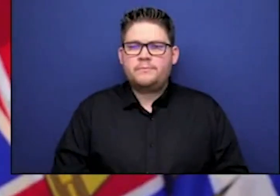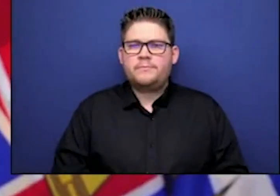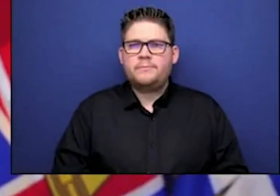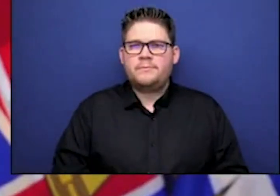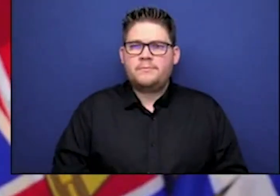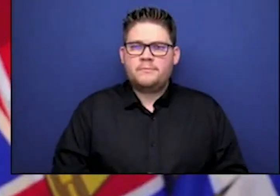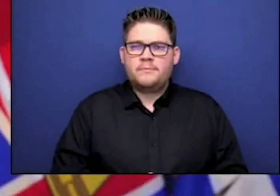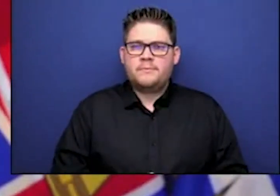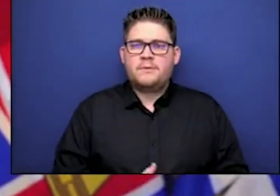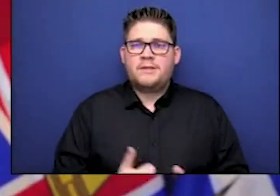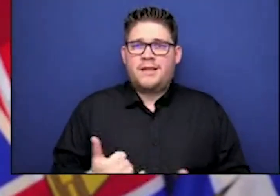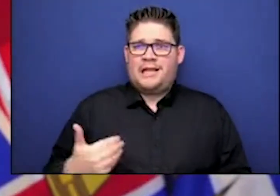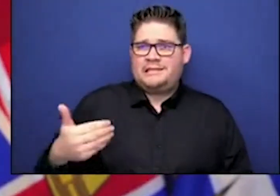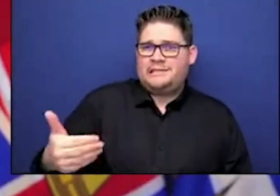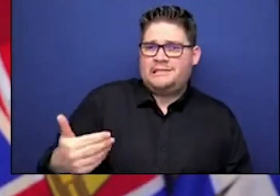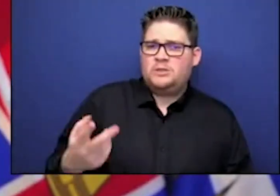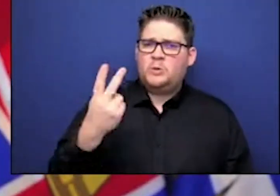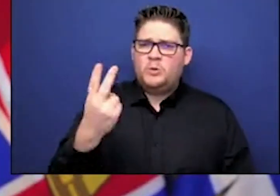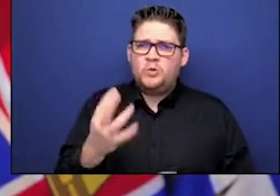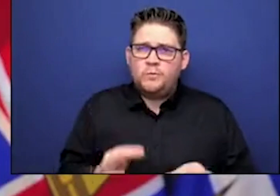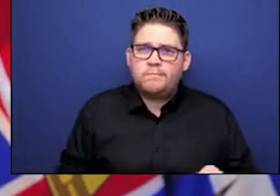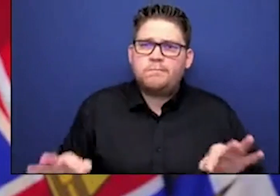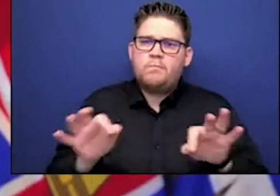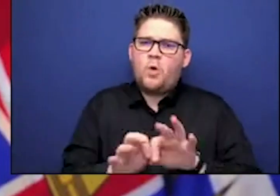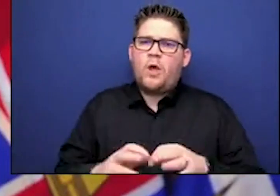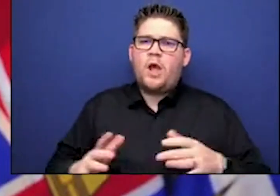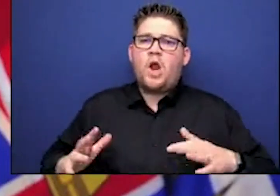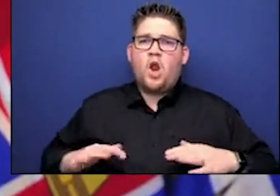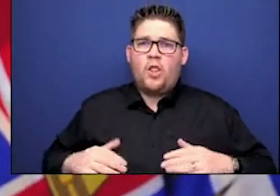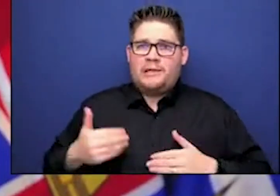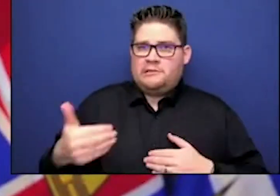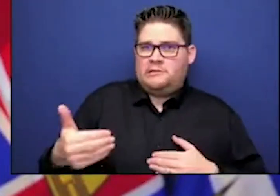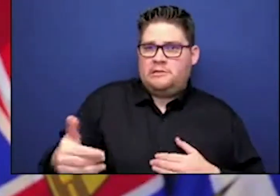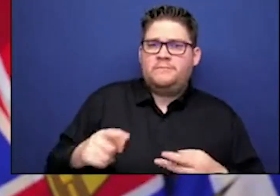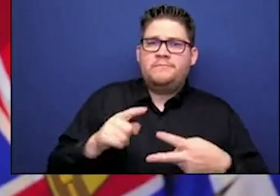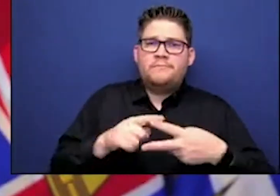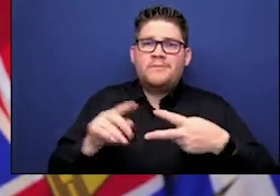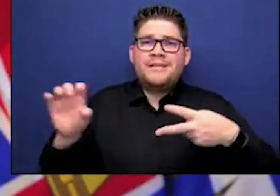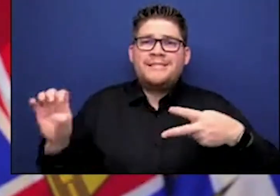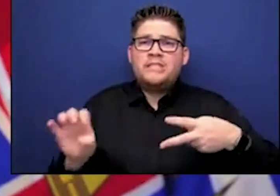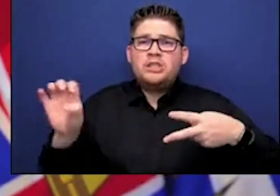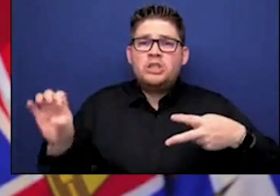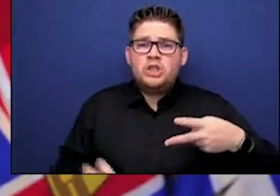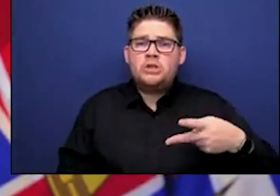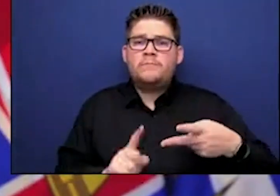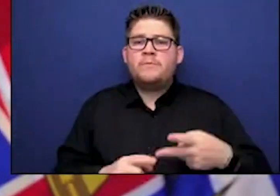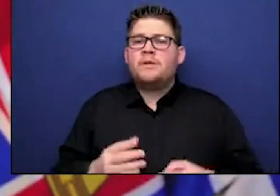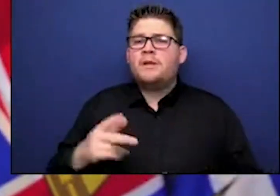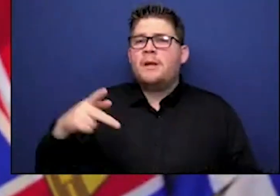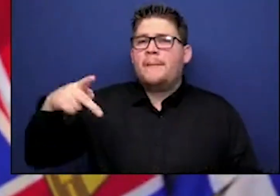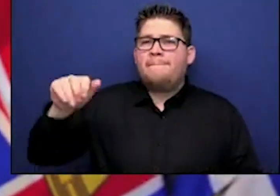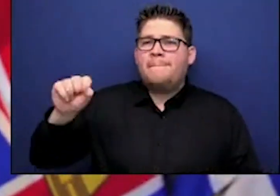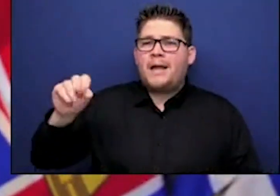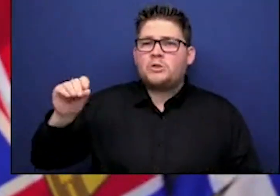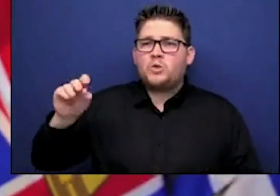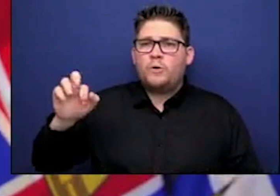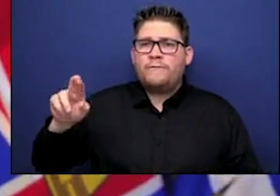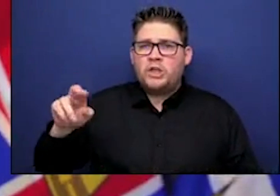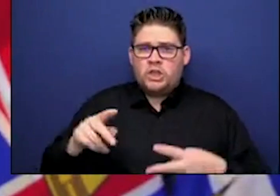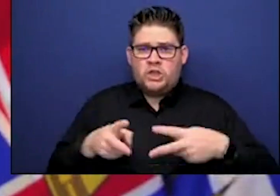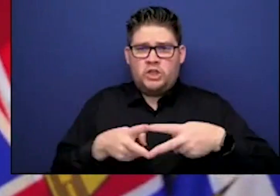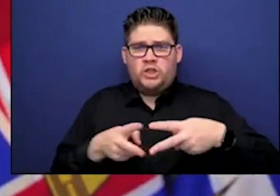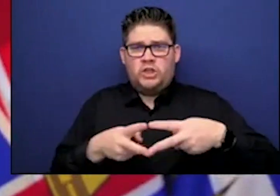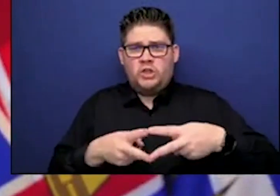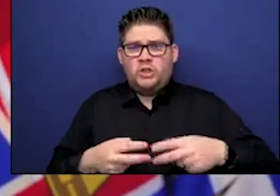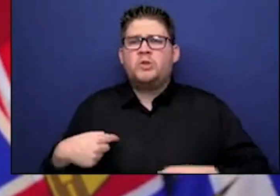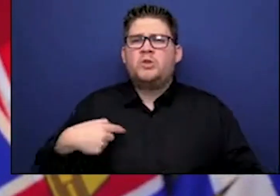the end of this month. So we have been consulting through this process to see how we can have some limited in-person